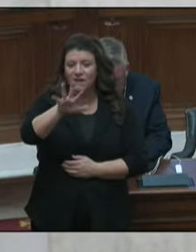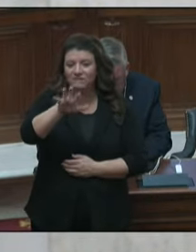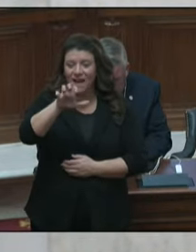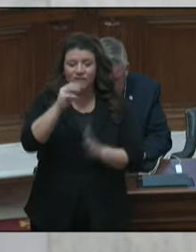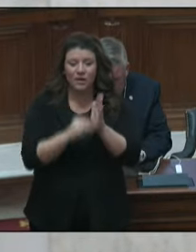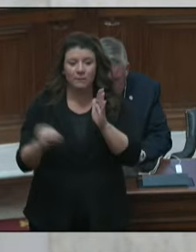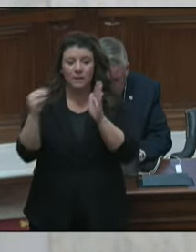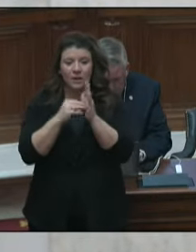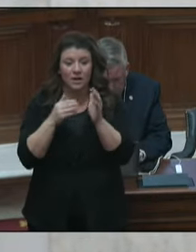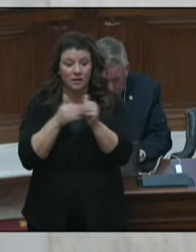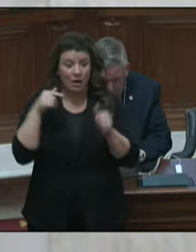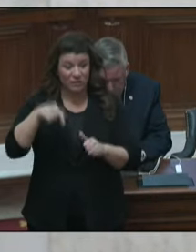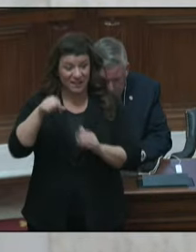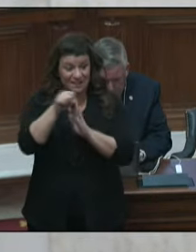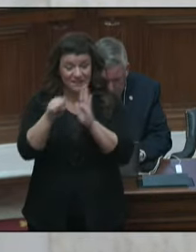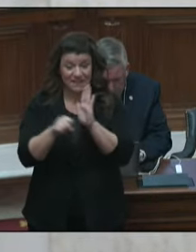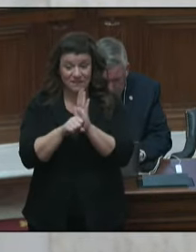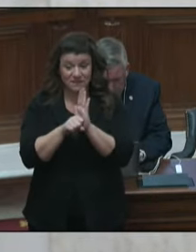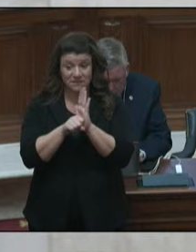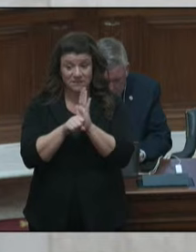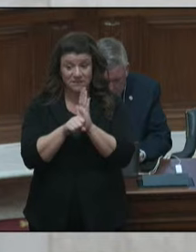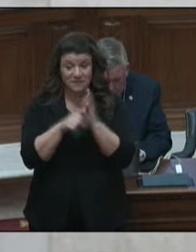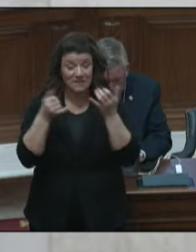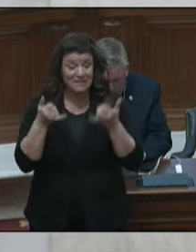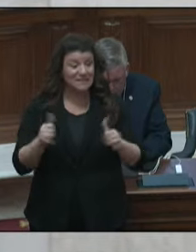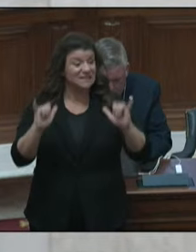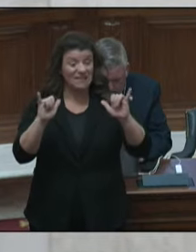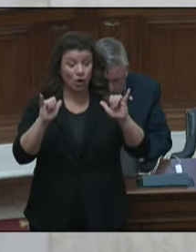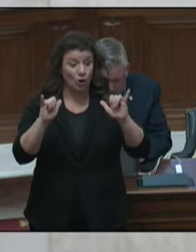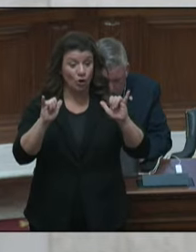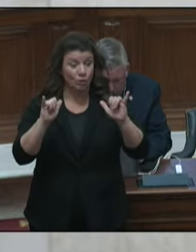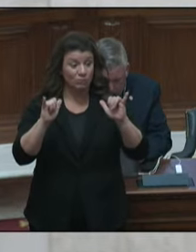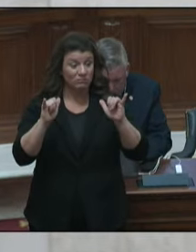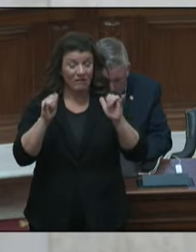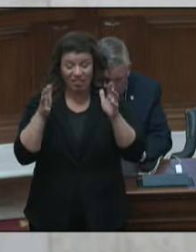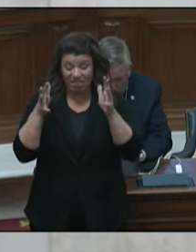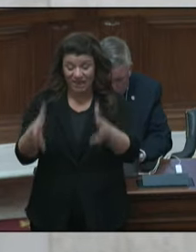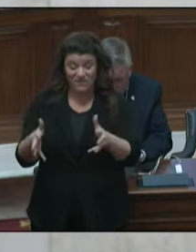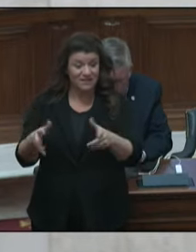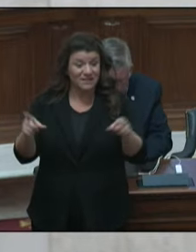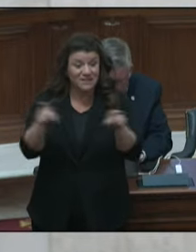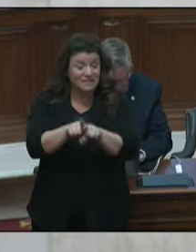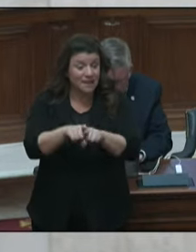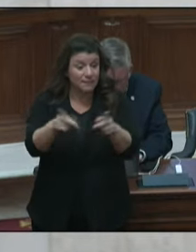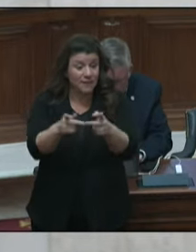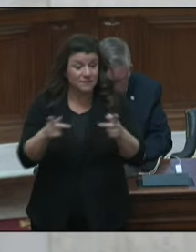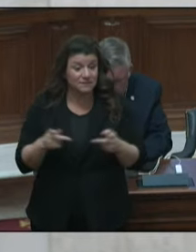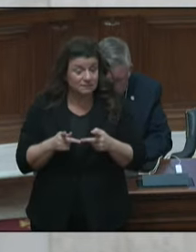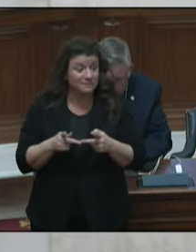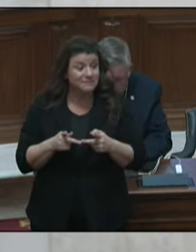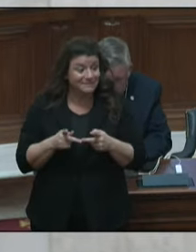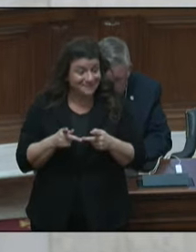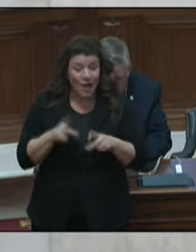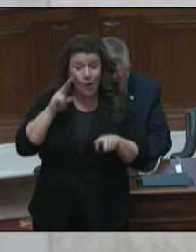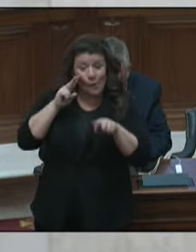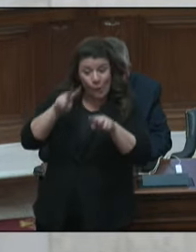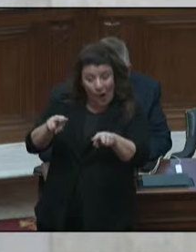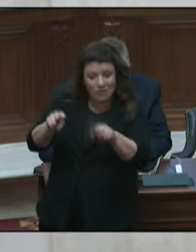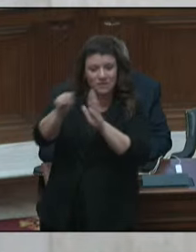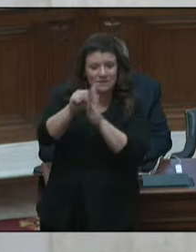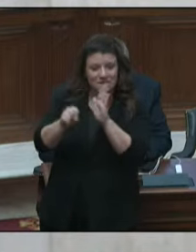$1.5 billion in this state, it still leaves us right where I said. Mind the